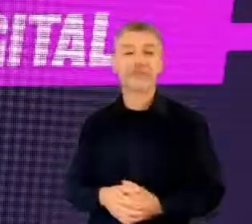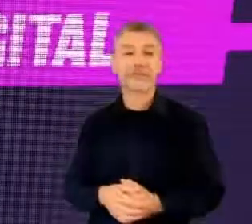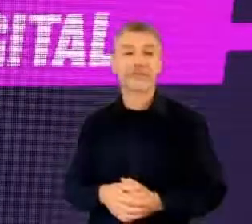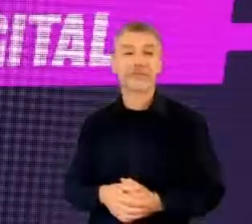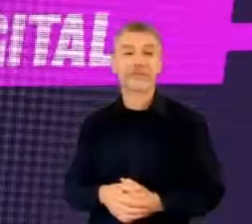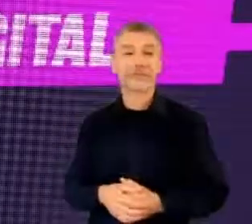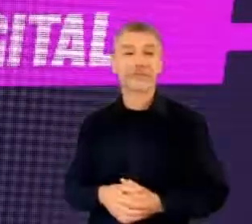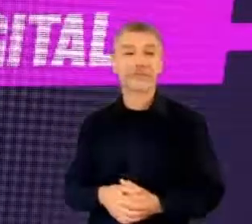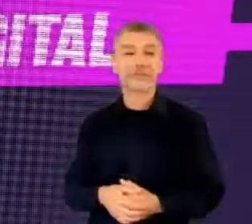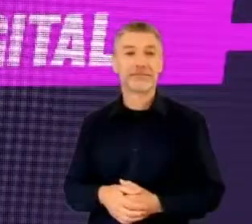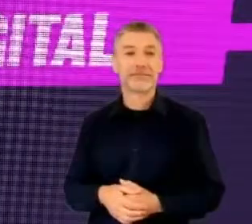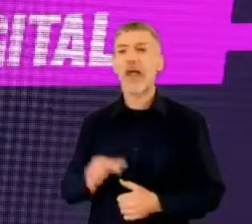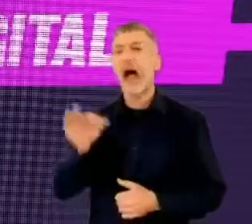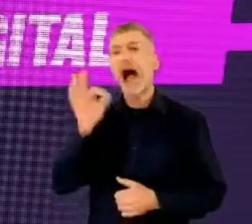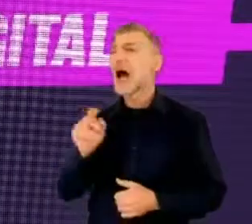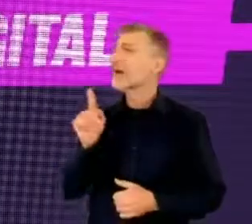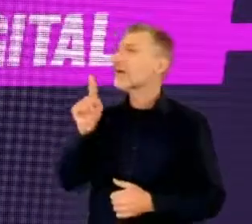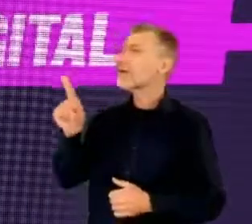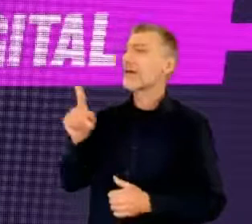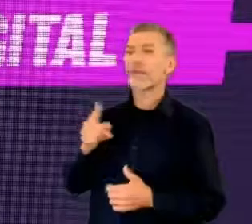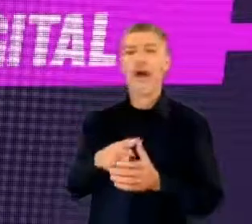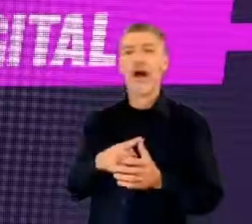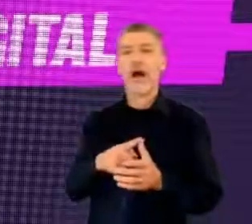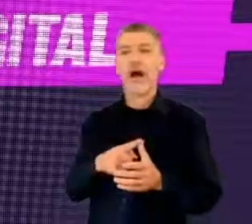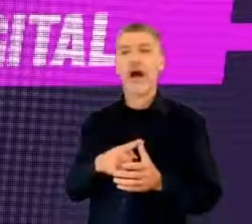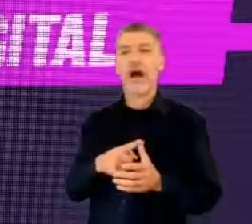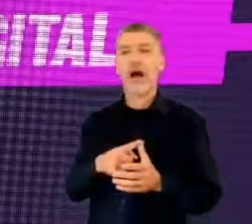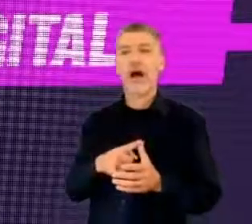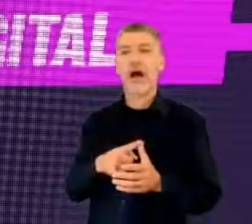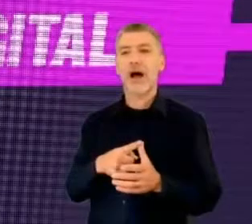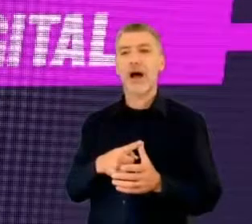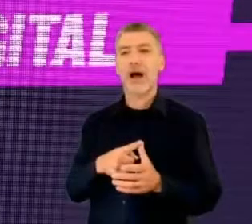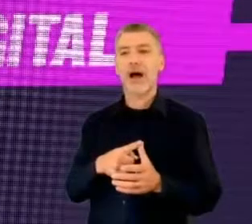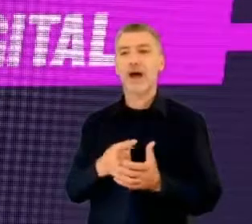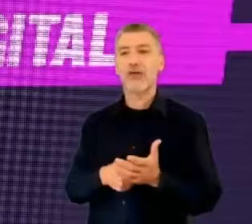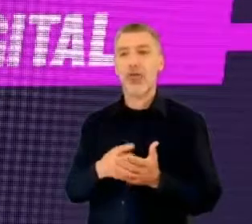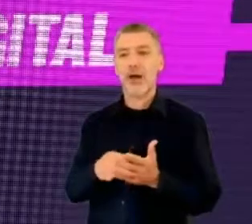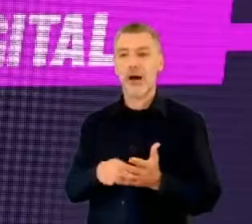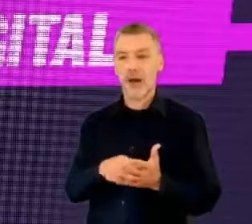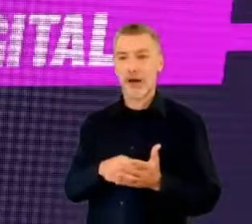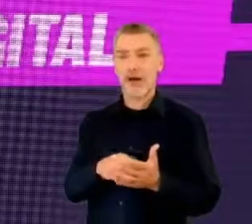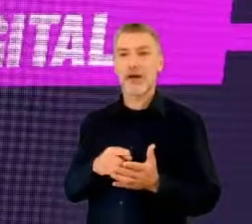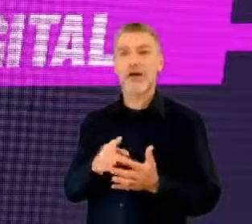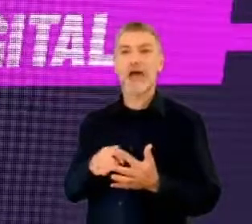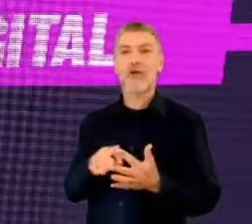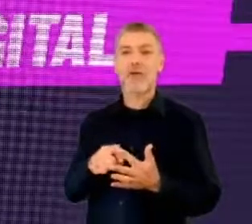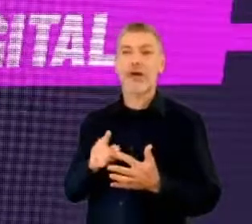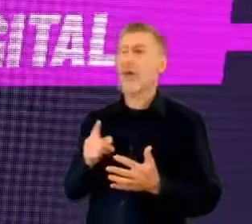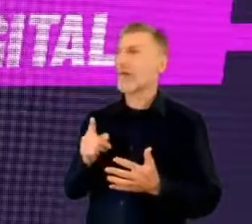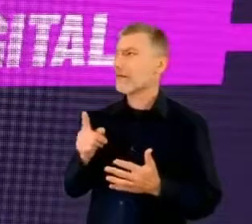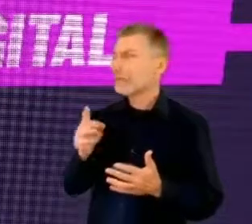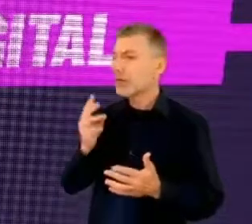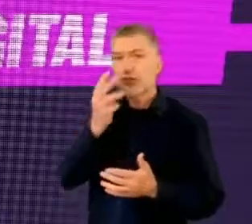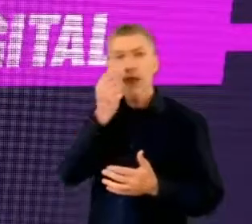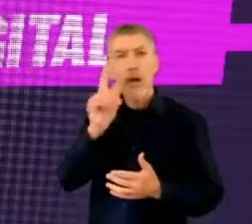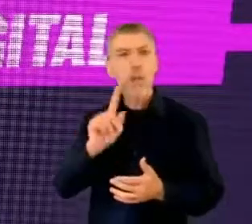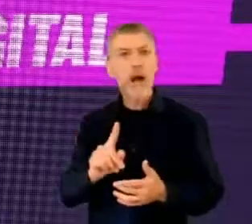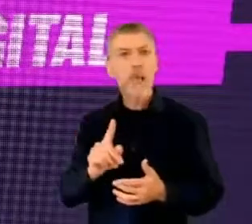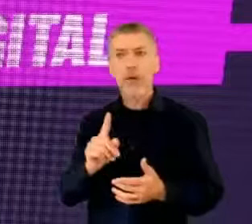Arusa, can you give some advice to younger people who are looking to get into STEM